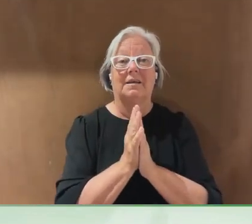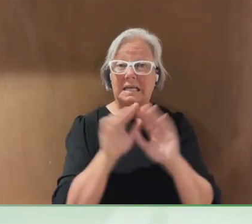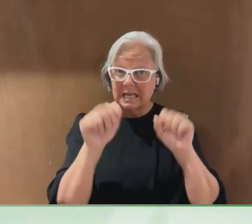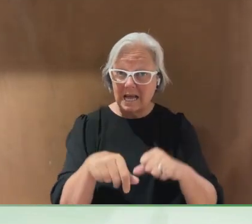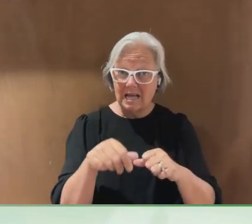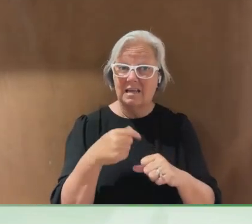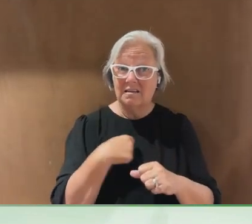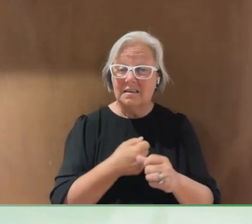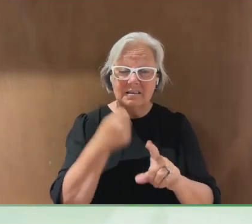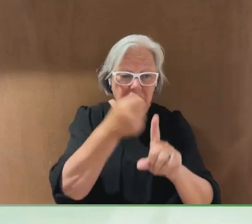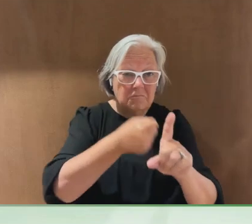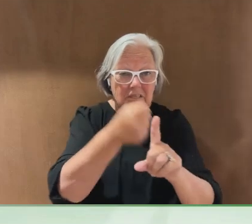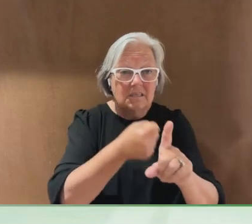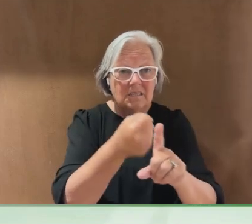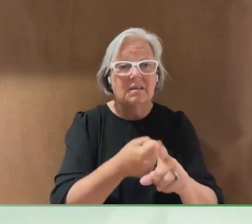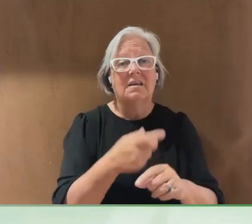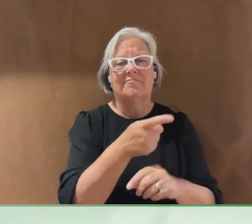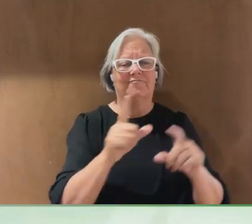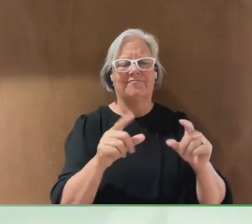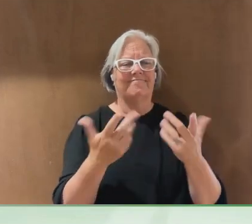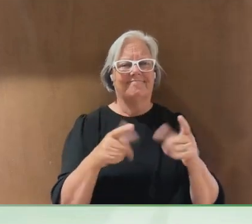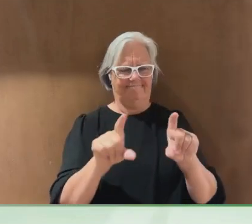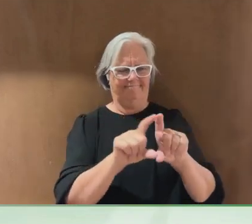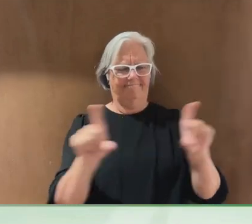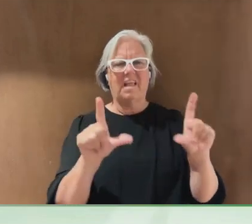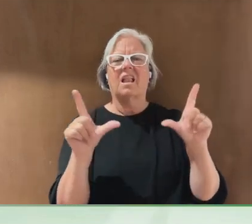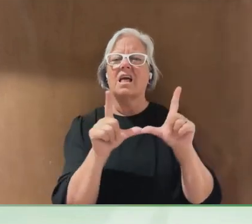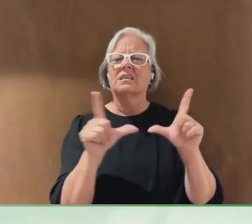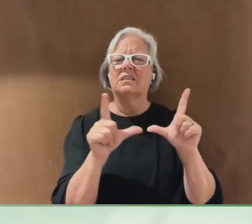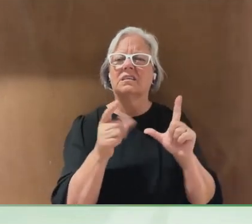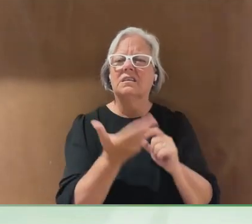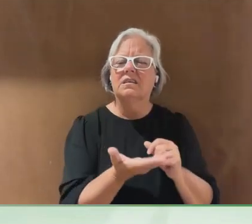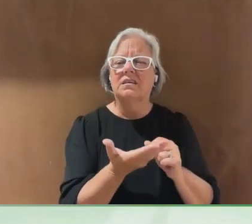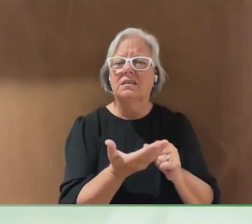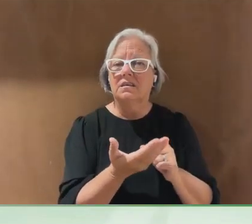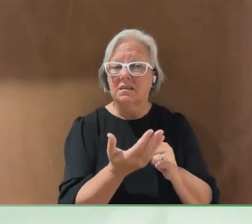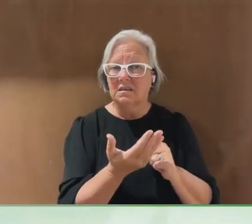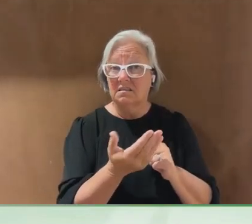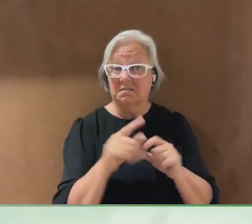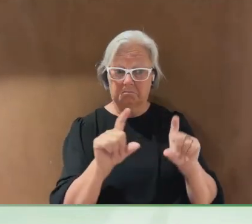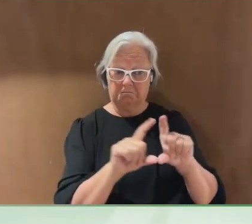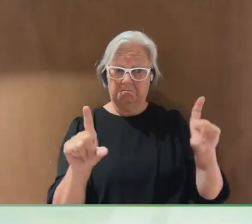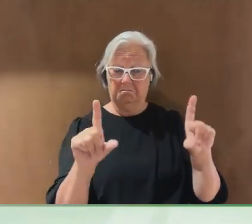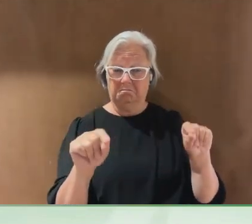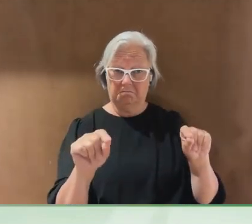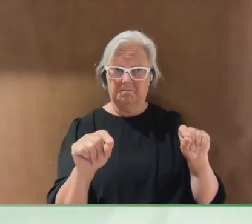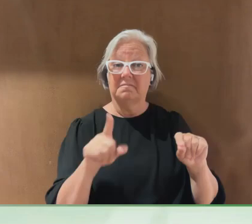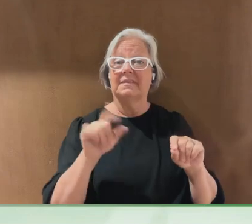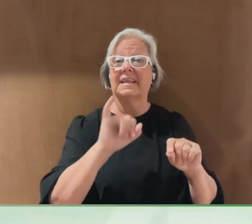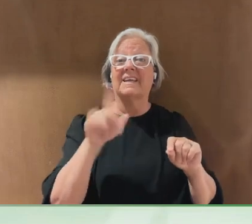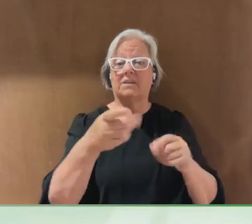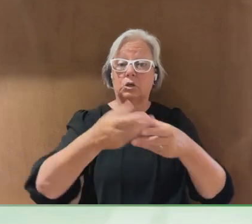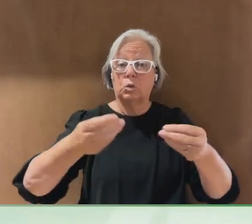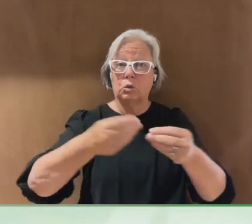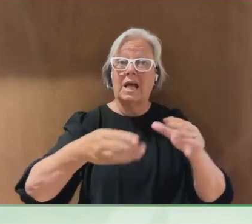a license that is also only given when the solution is accessible?